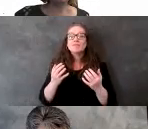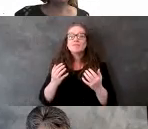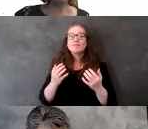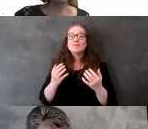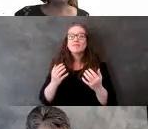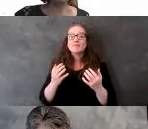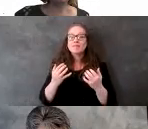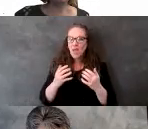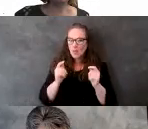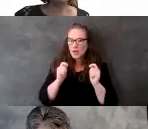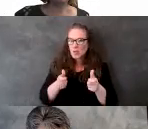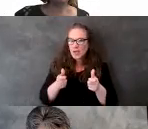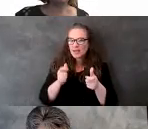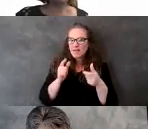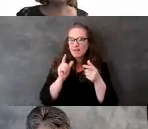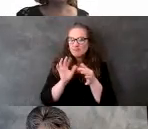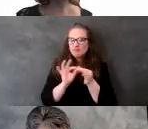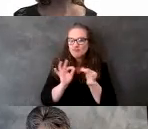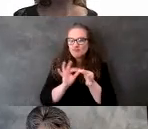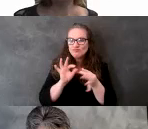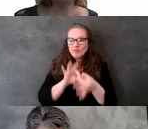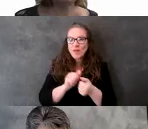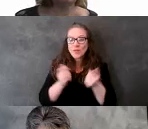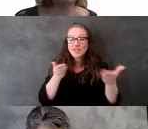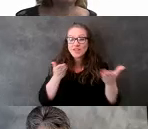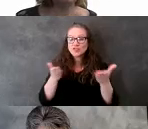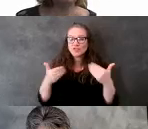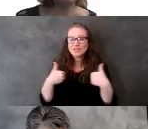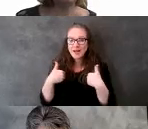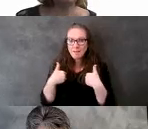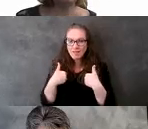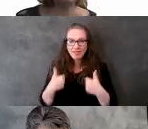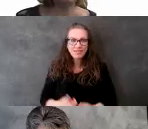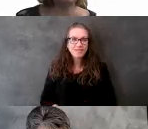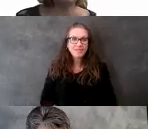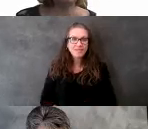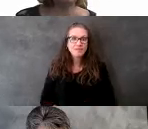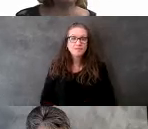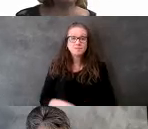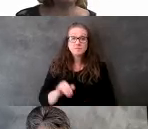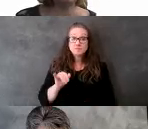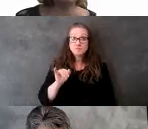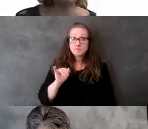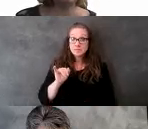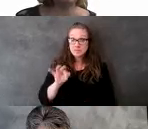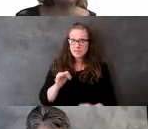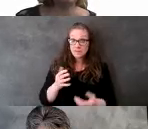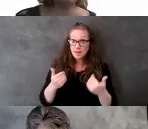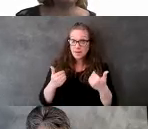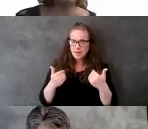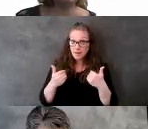a few things about service animals. If someone arrives for services and they have an animal with